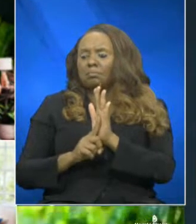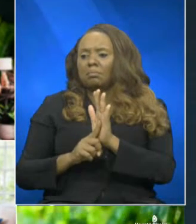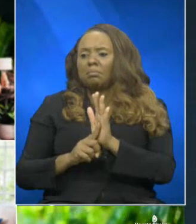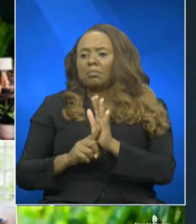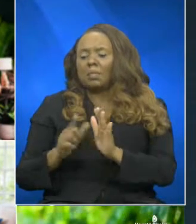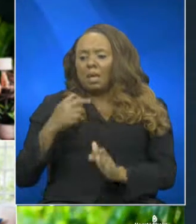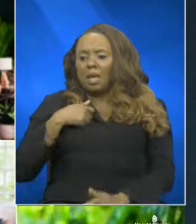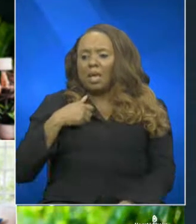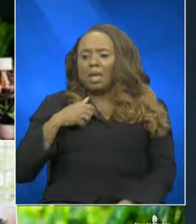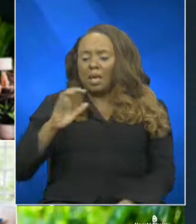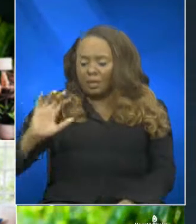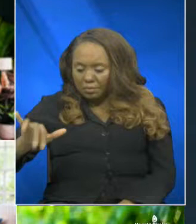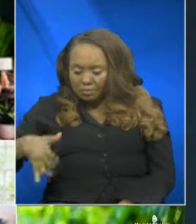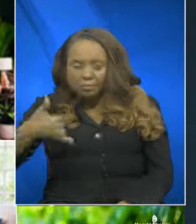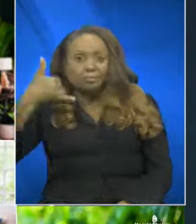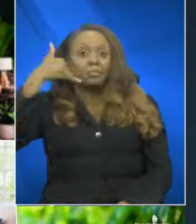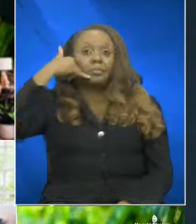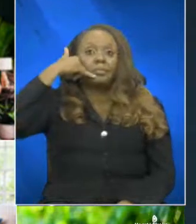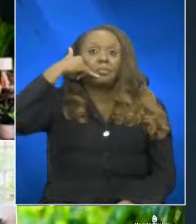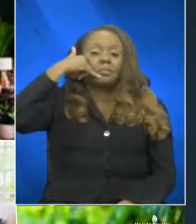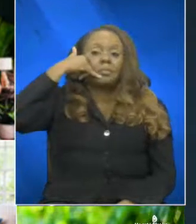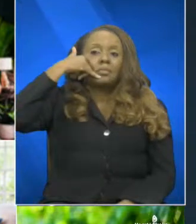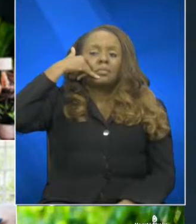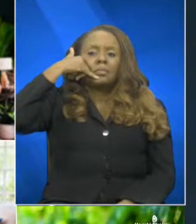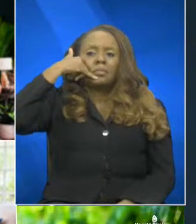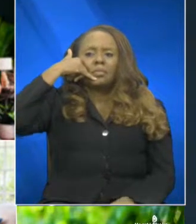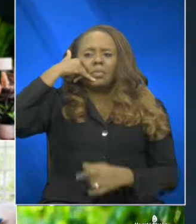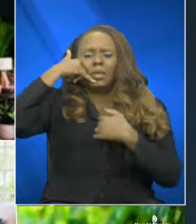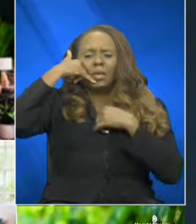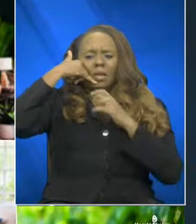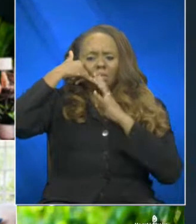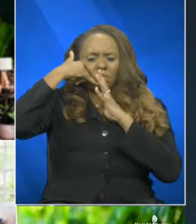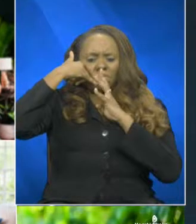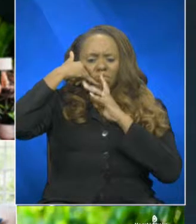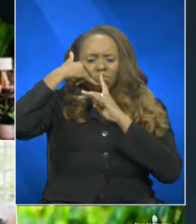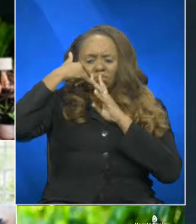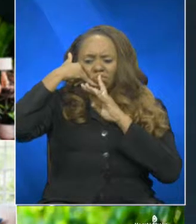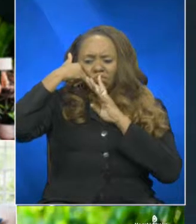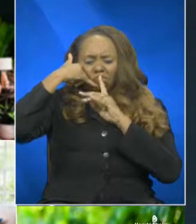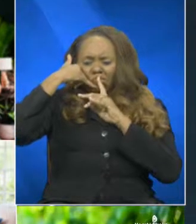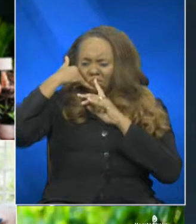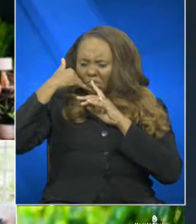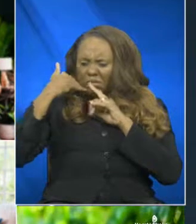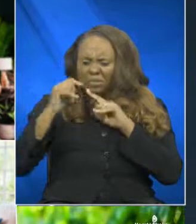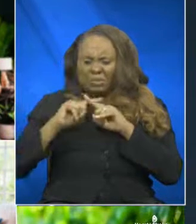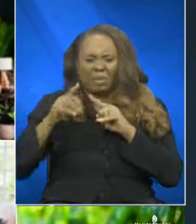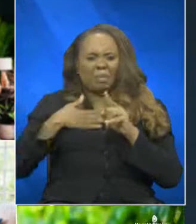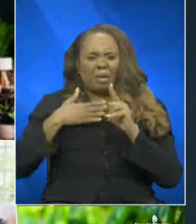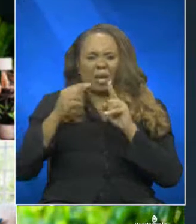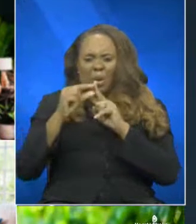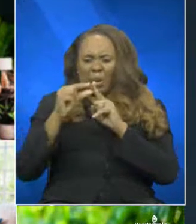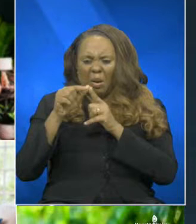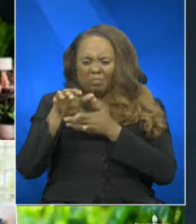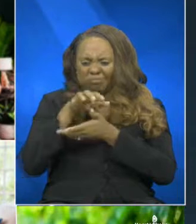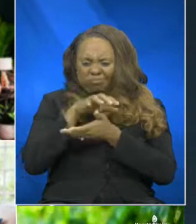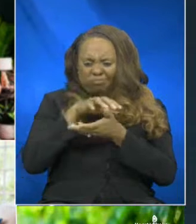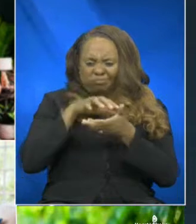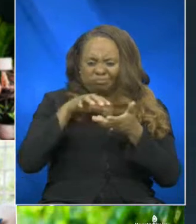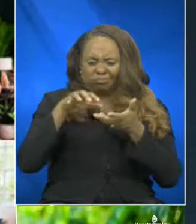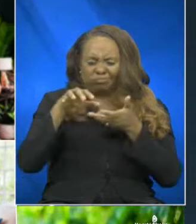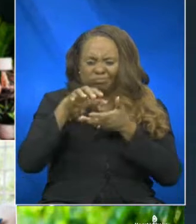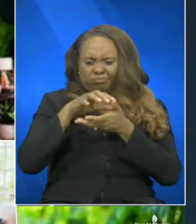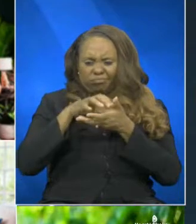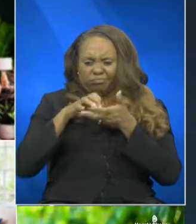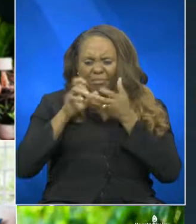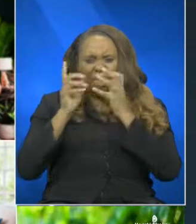saying seemed muddled to me and was muddled to the person on the end of the phone. So I